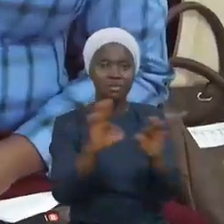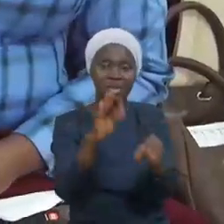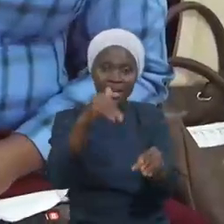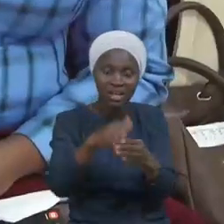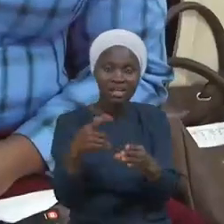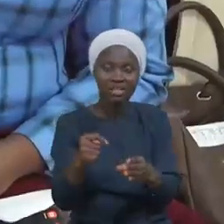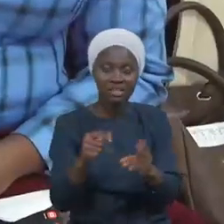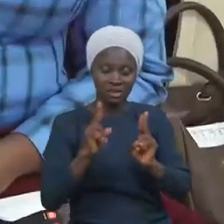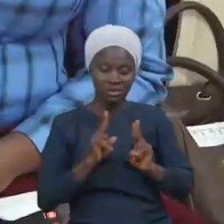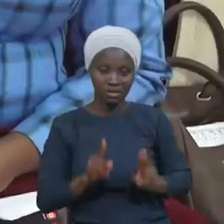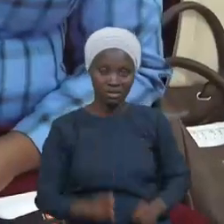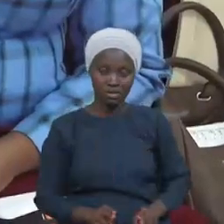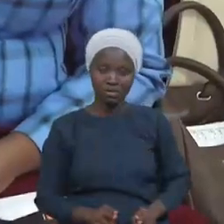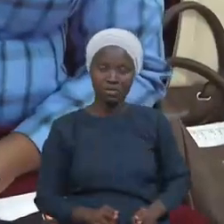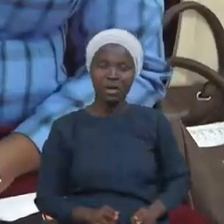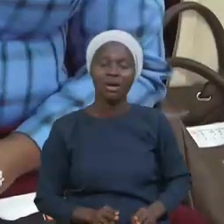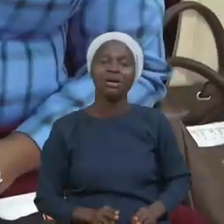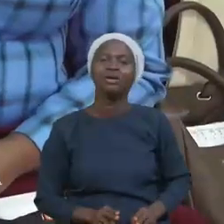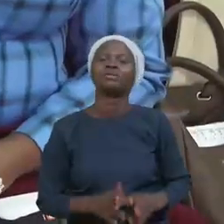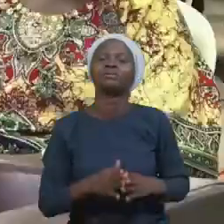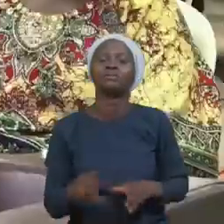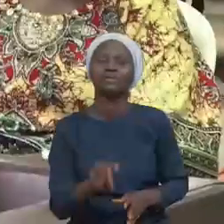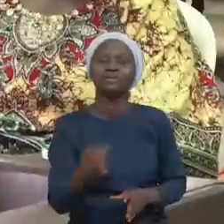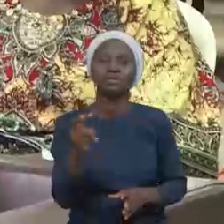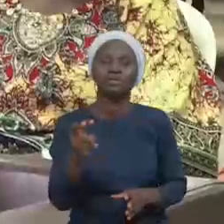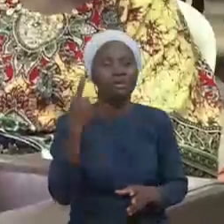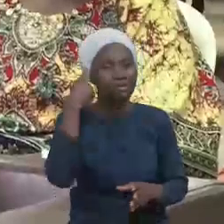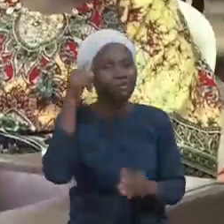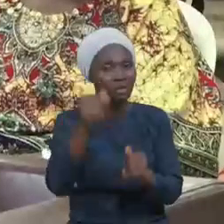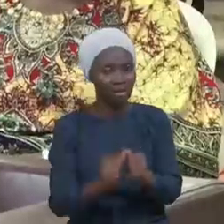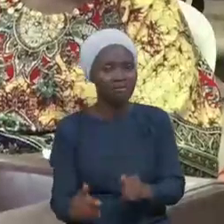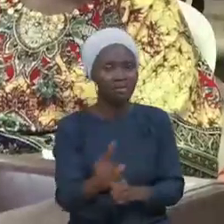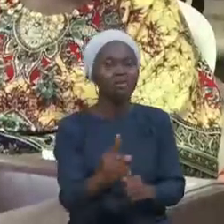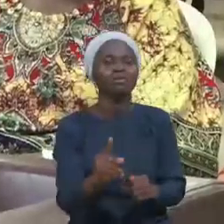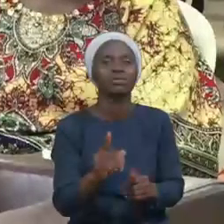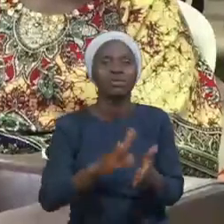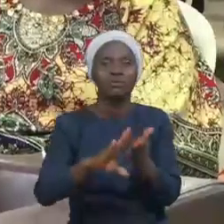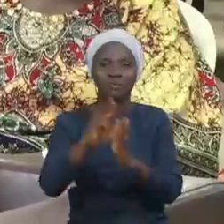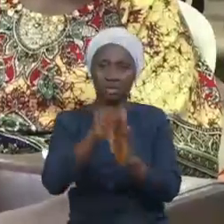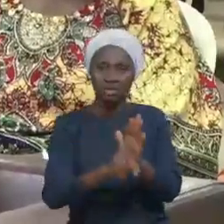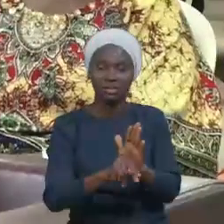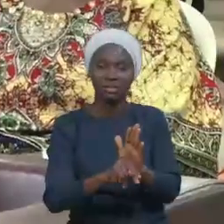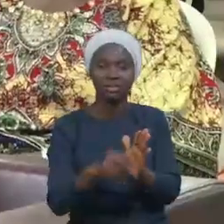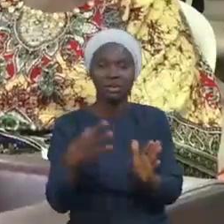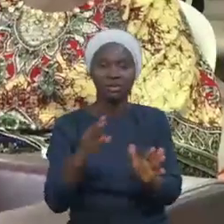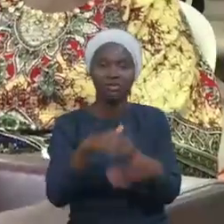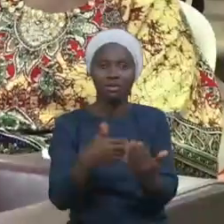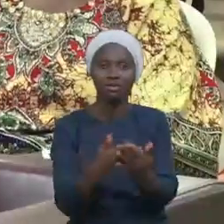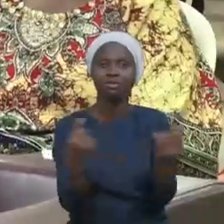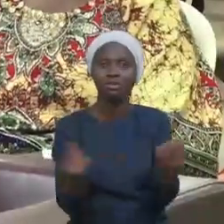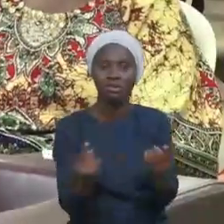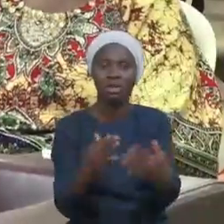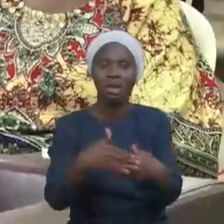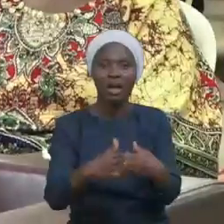race, fundamental for everyone. Forgiveness of all sins